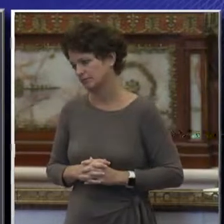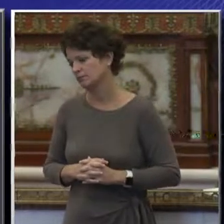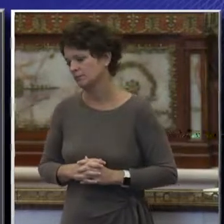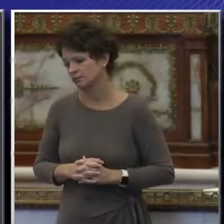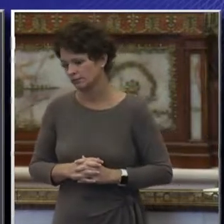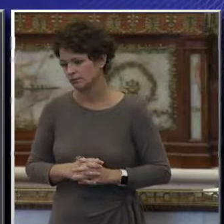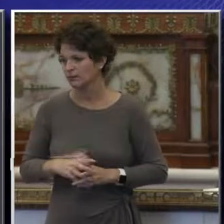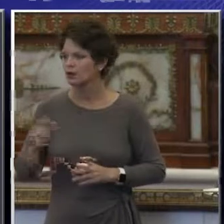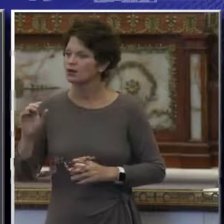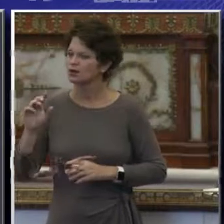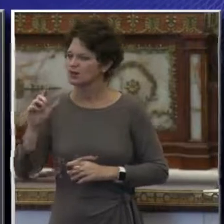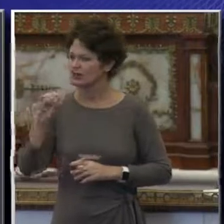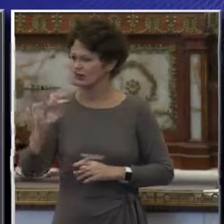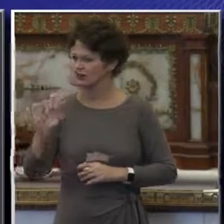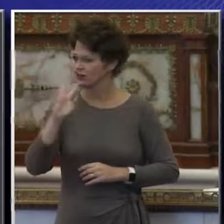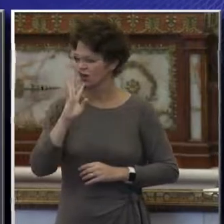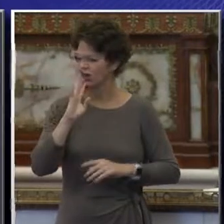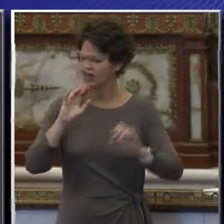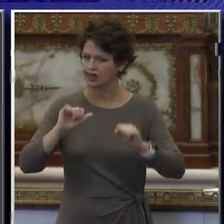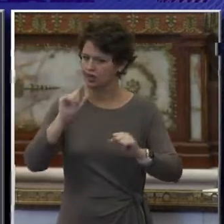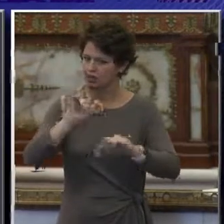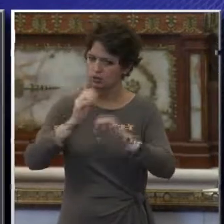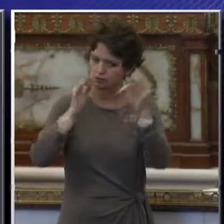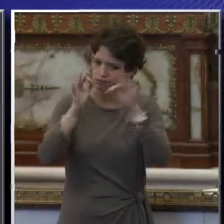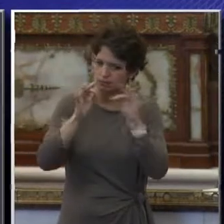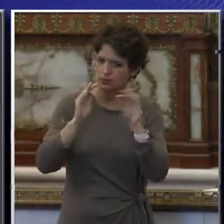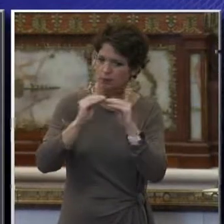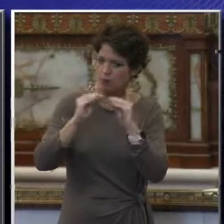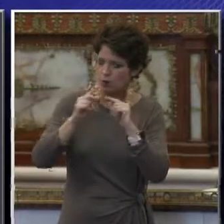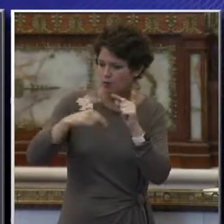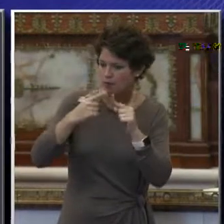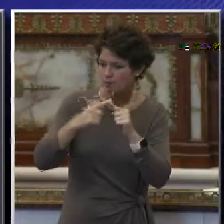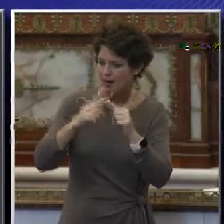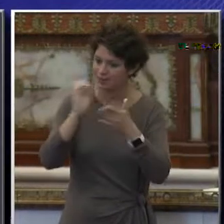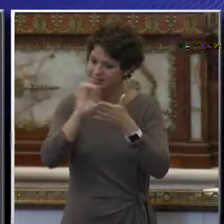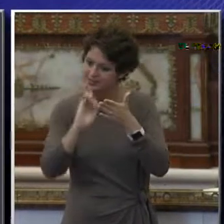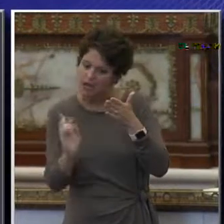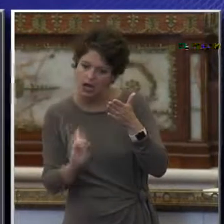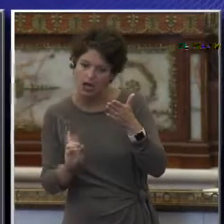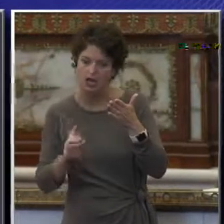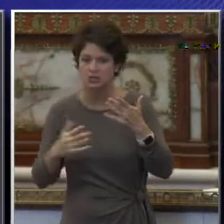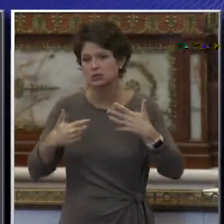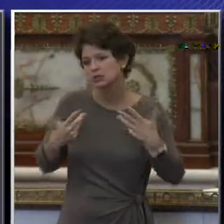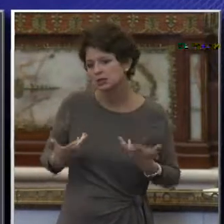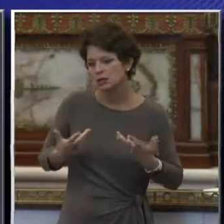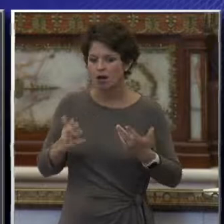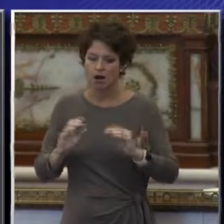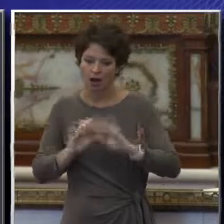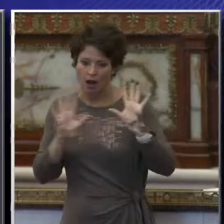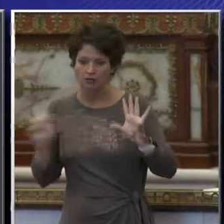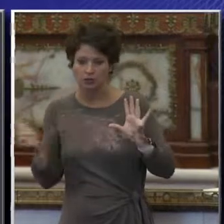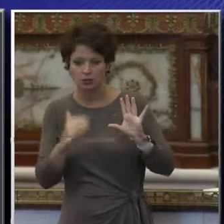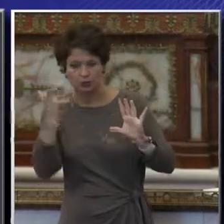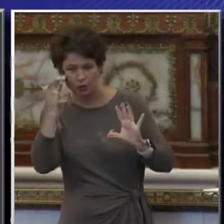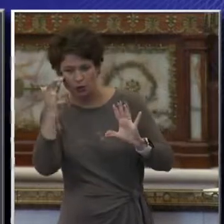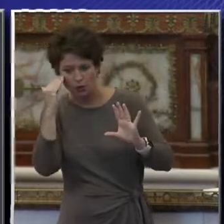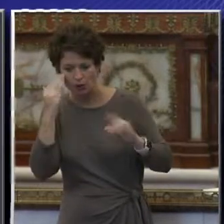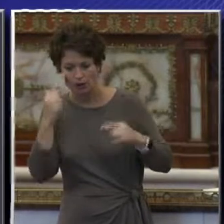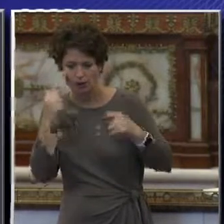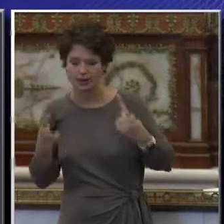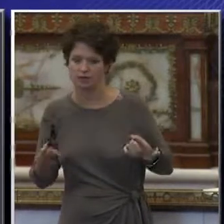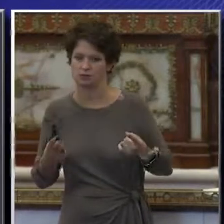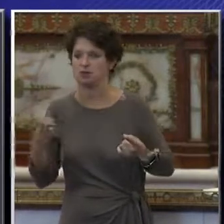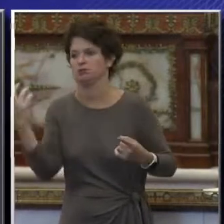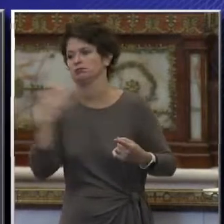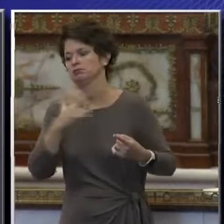And can you establish more about in terms of like, obviously, as you know, there have been just